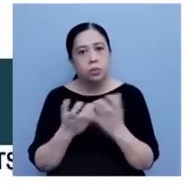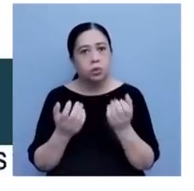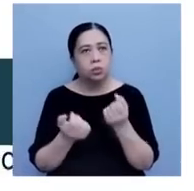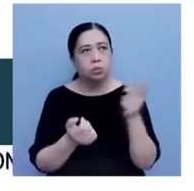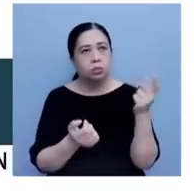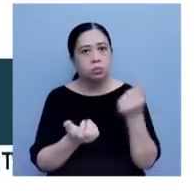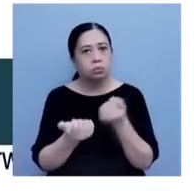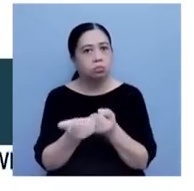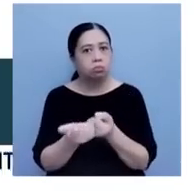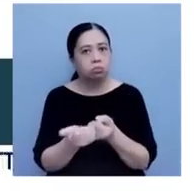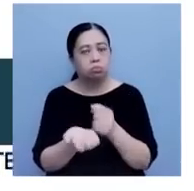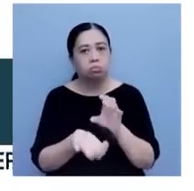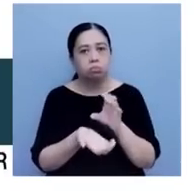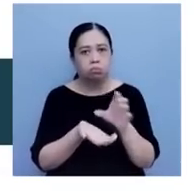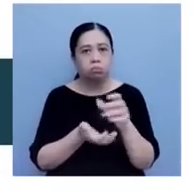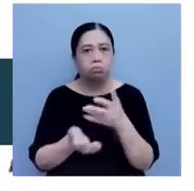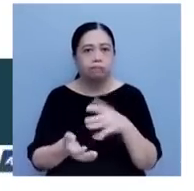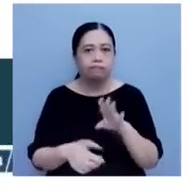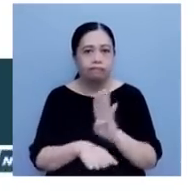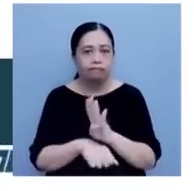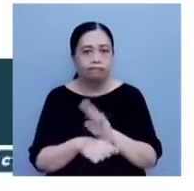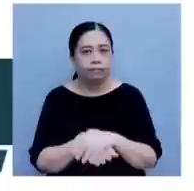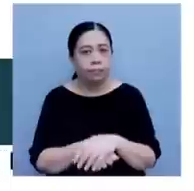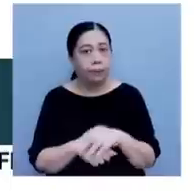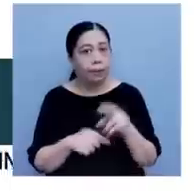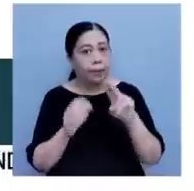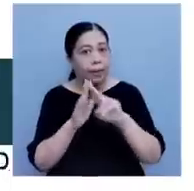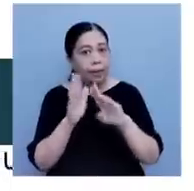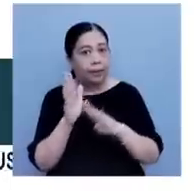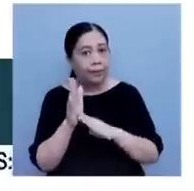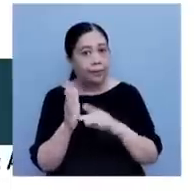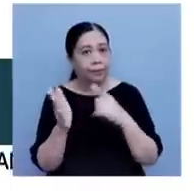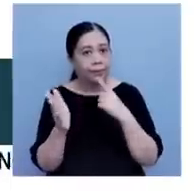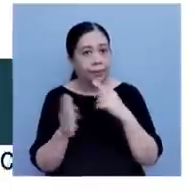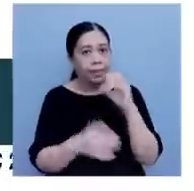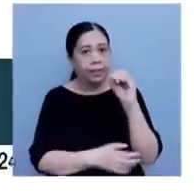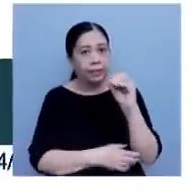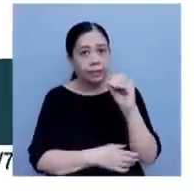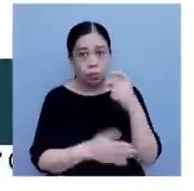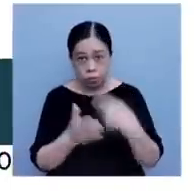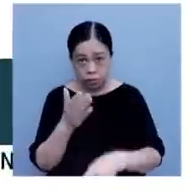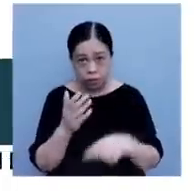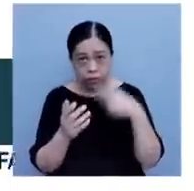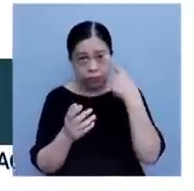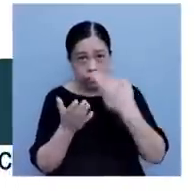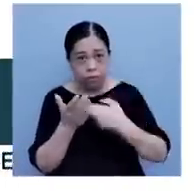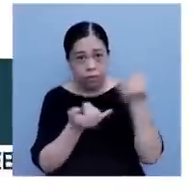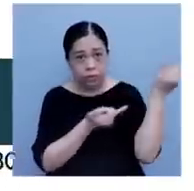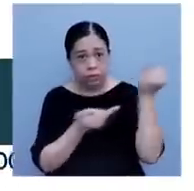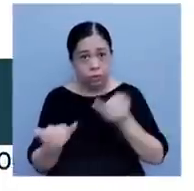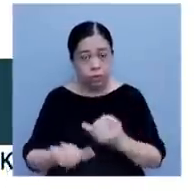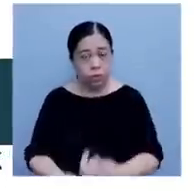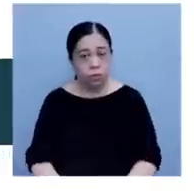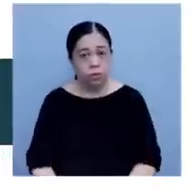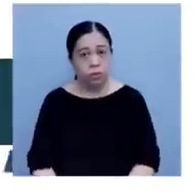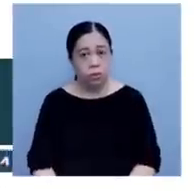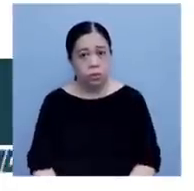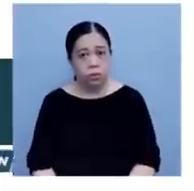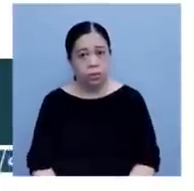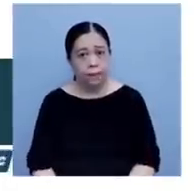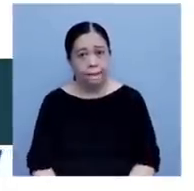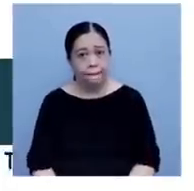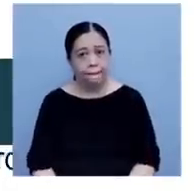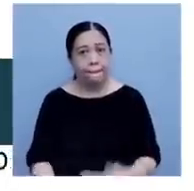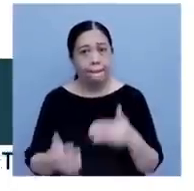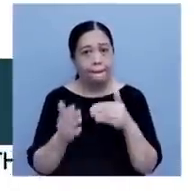subsidize the retailers. The bill, the proposal looks at zero tariffs for rice imports, Congresswoman? Again,